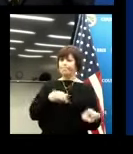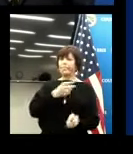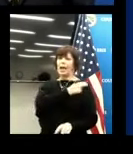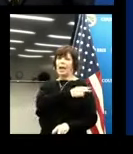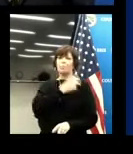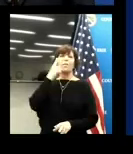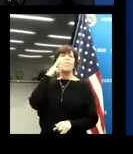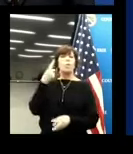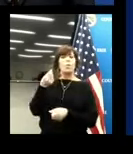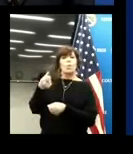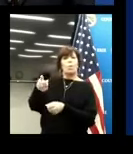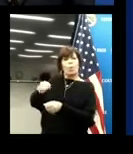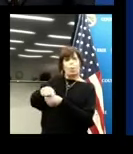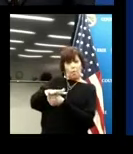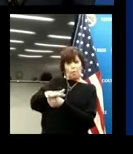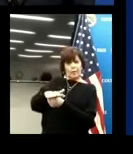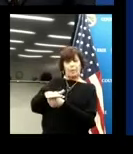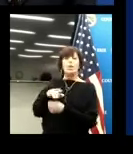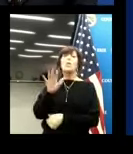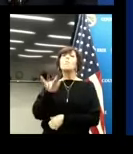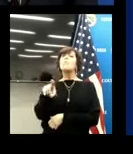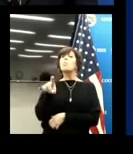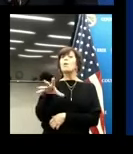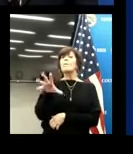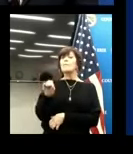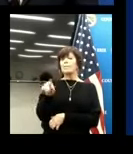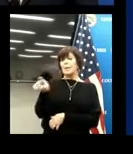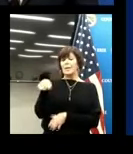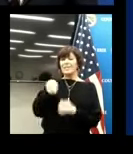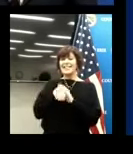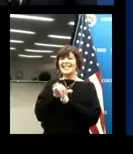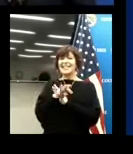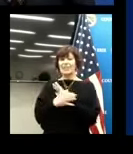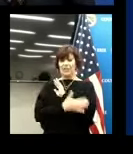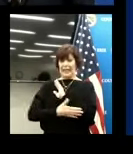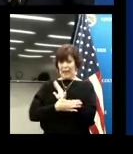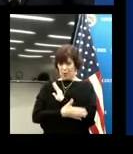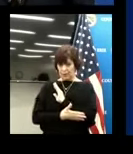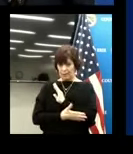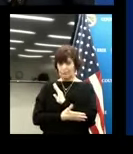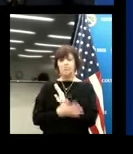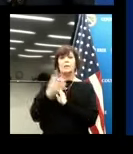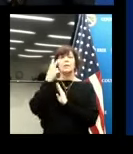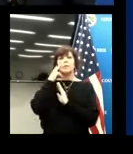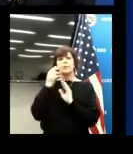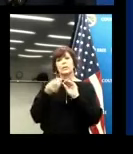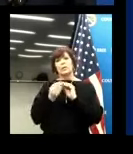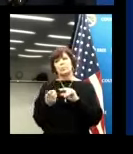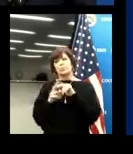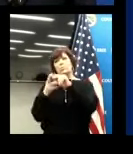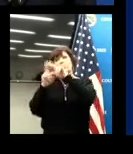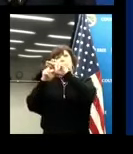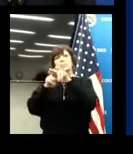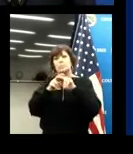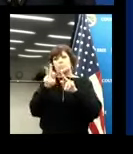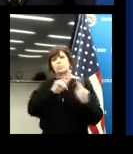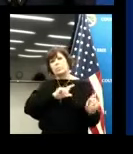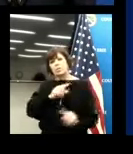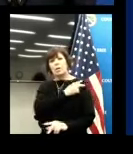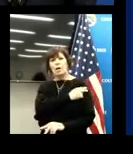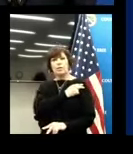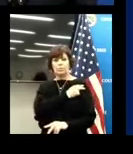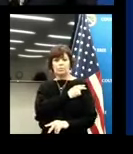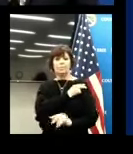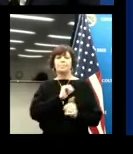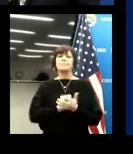for COVID-19, 150 of them in Erie County. We, of course, seen rapid increase in hospitalizations over the last week to